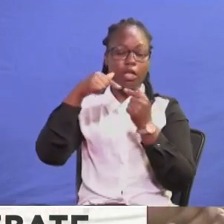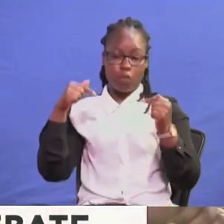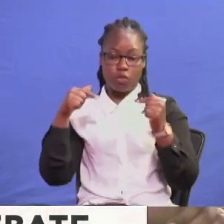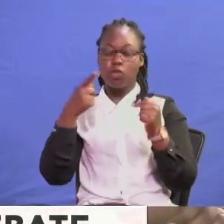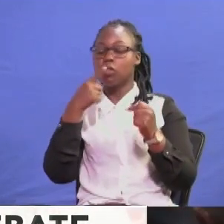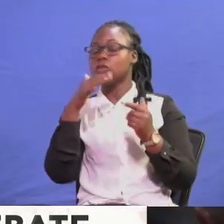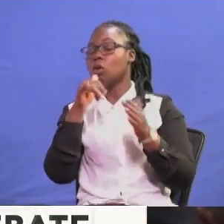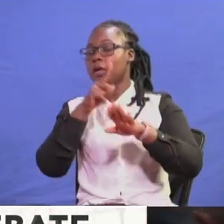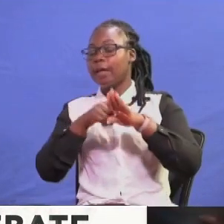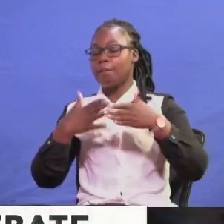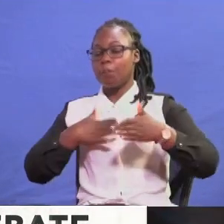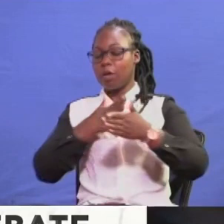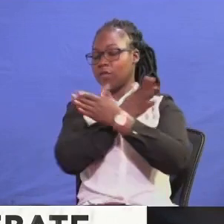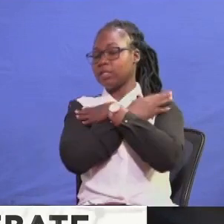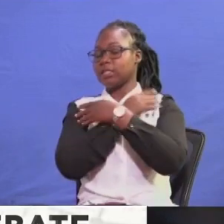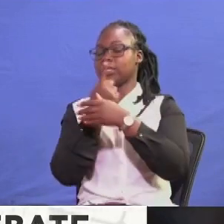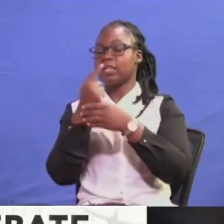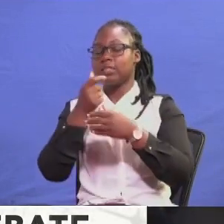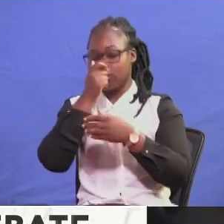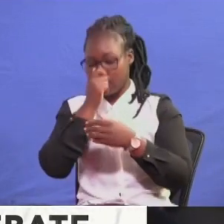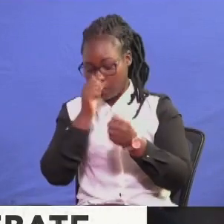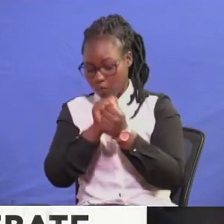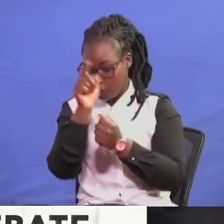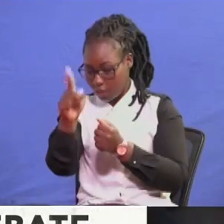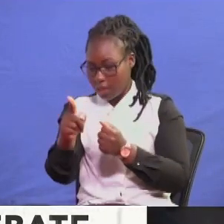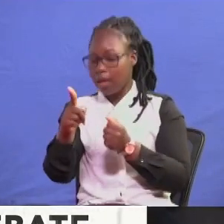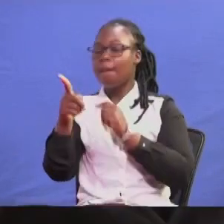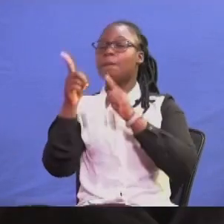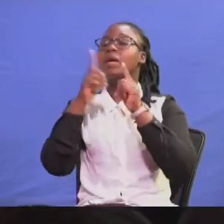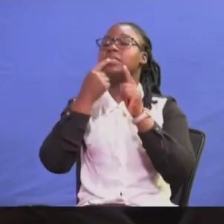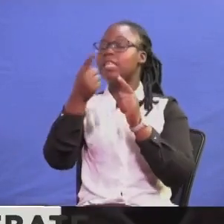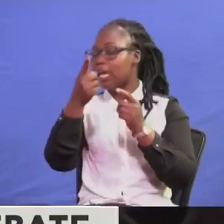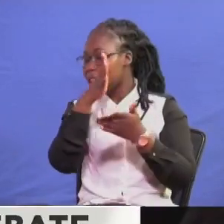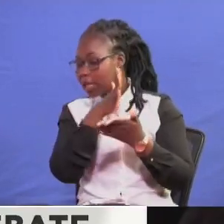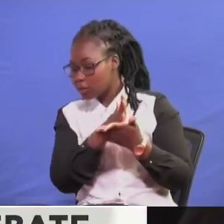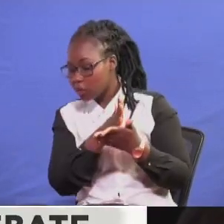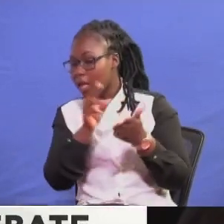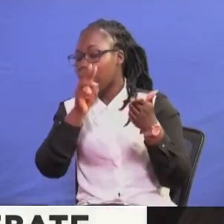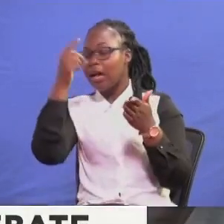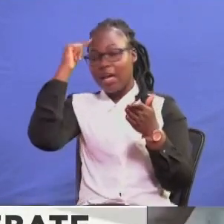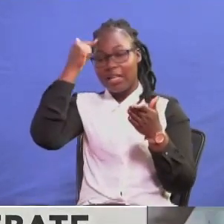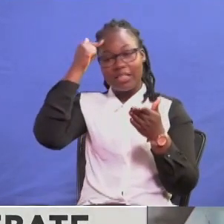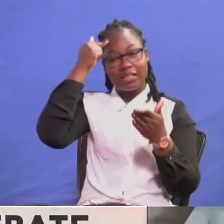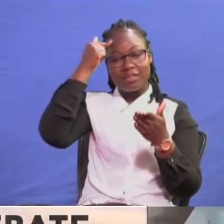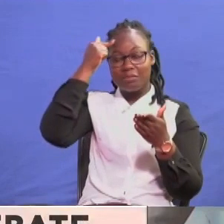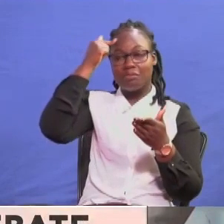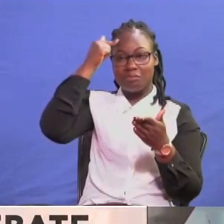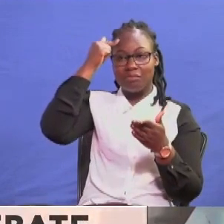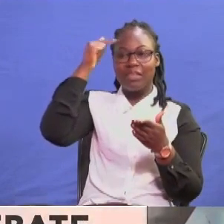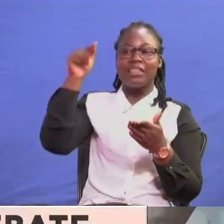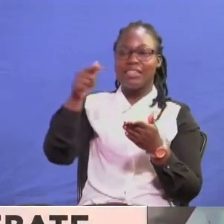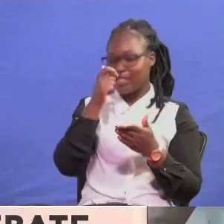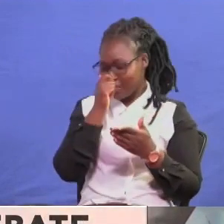that he's disappointed in me by speaking the truth, I think he should first be disappointed